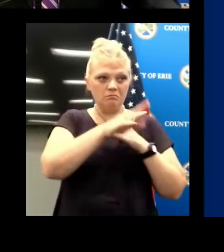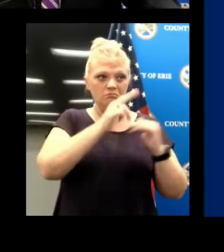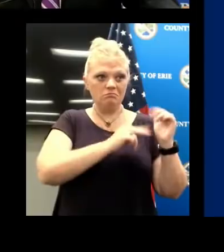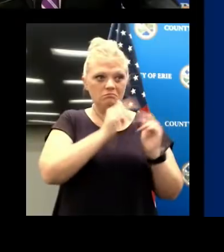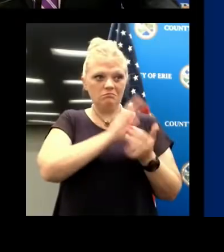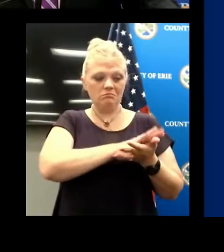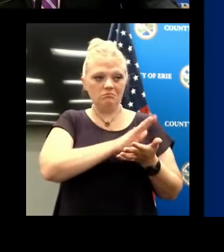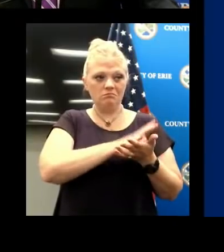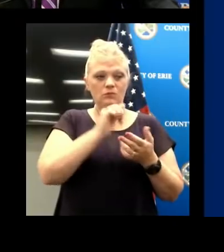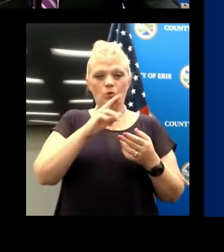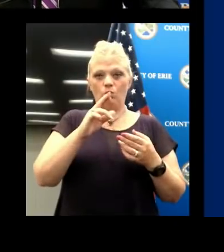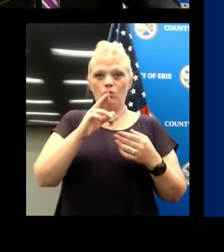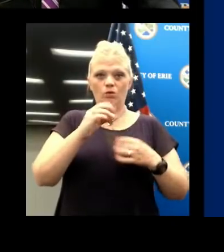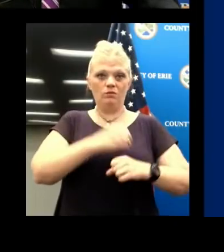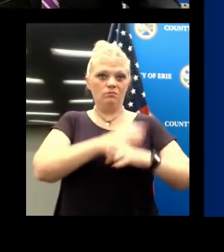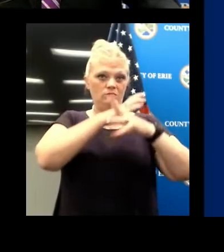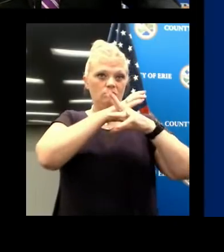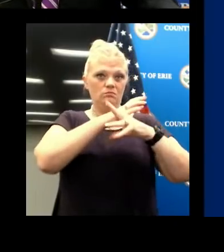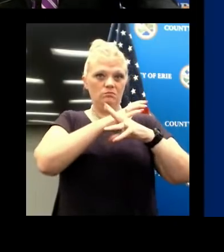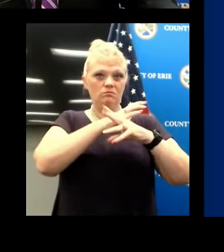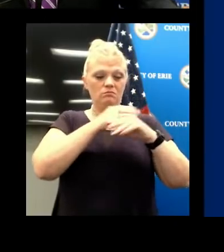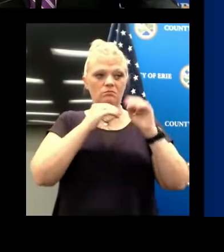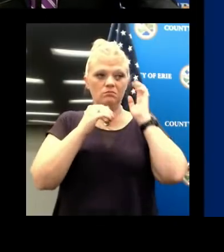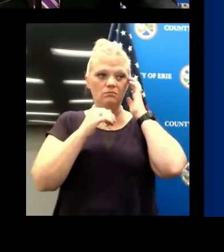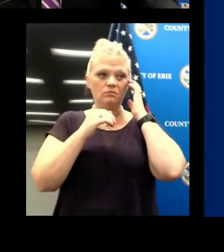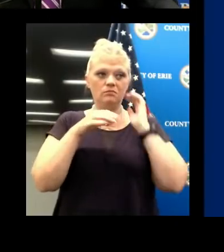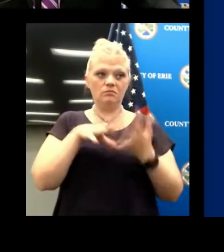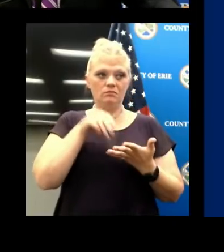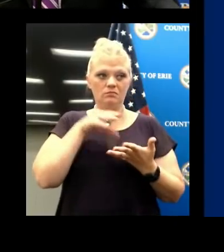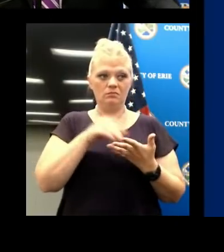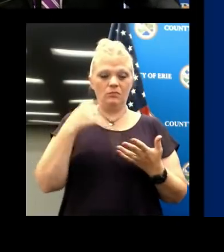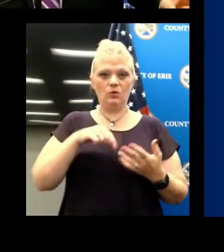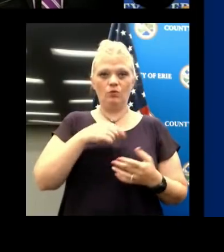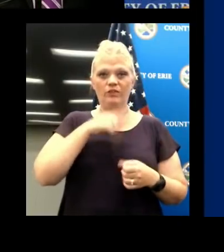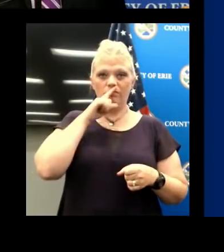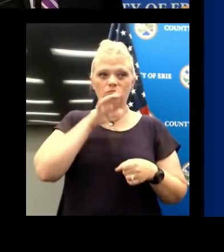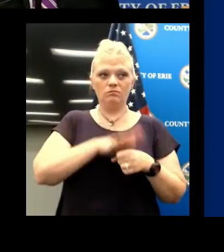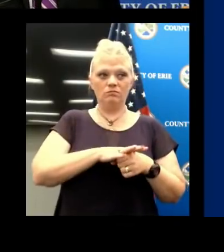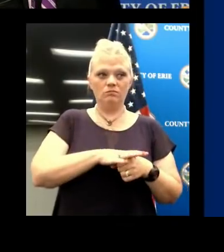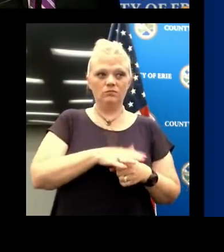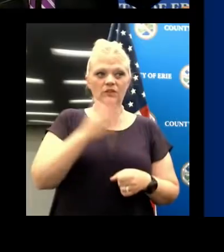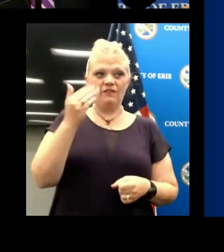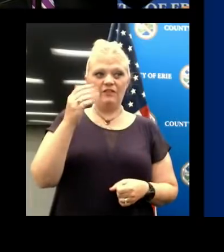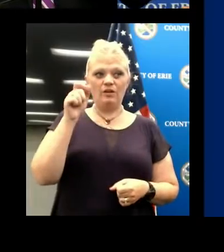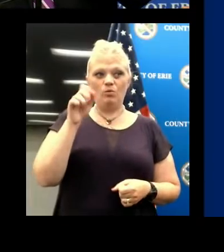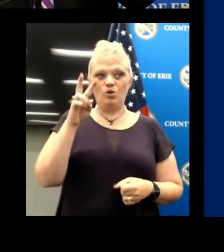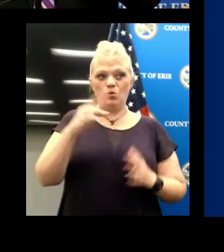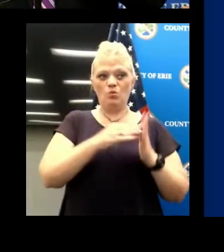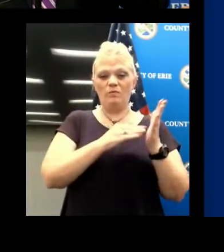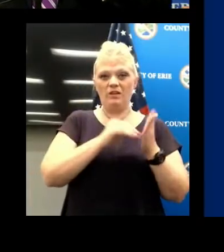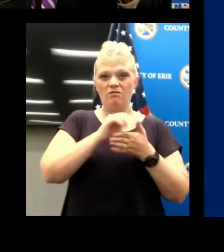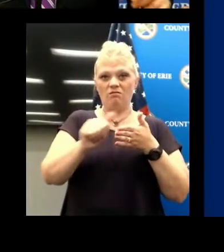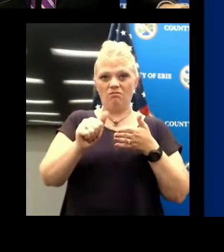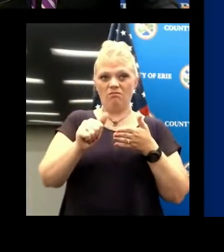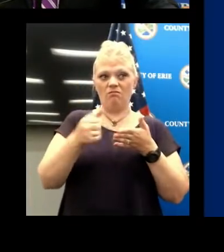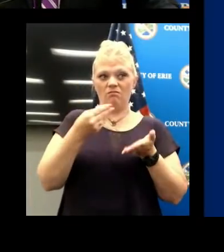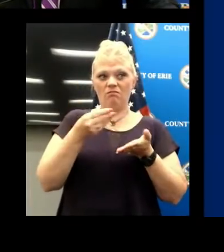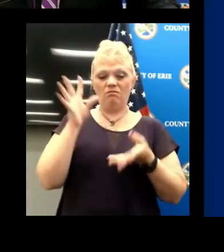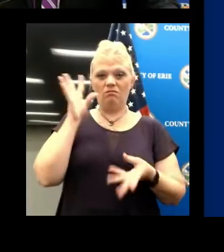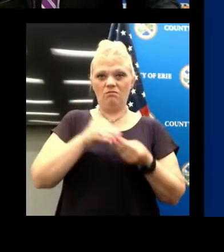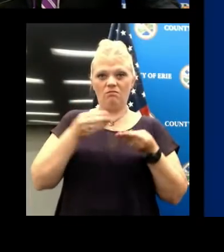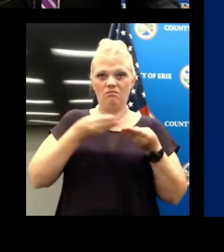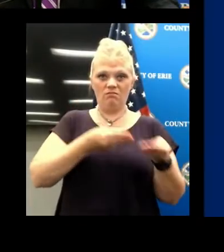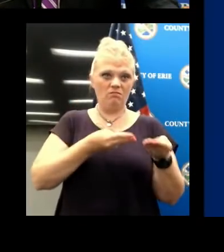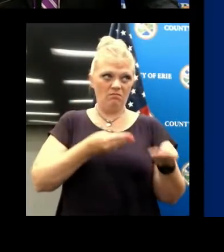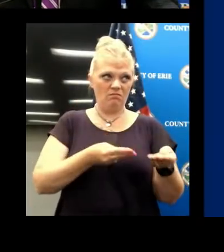that matter, virtual learning. We have pledged over $15.2 million in total funding to schools to assist